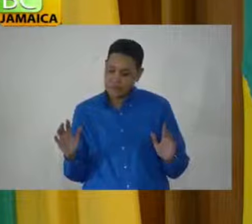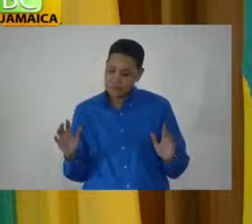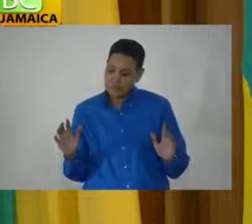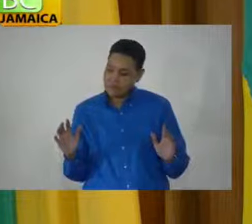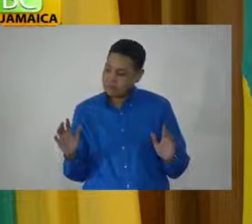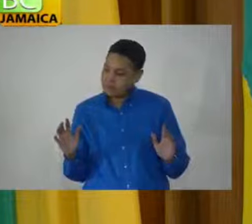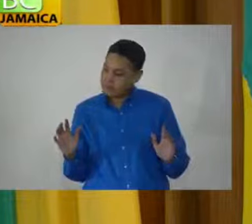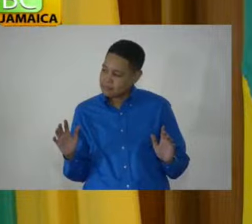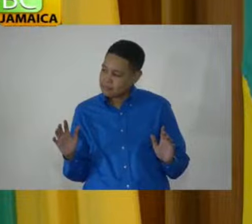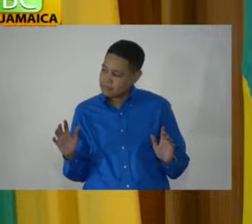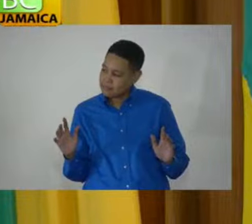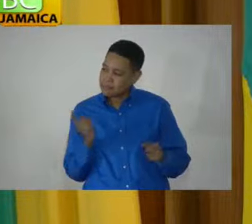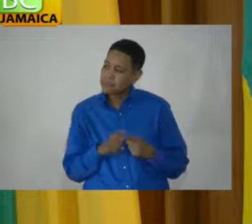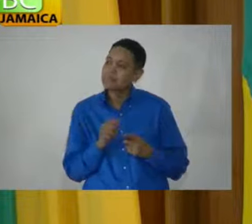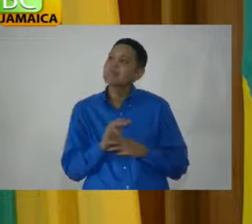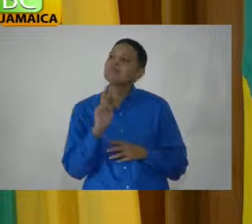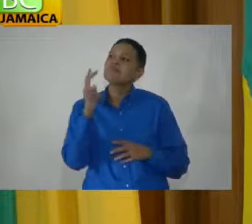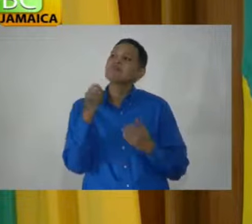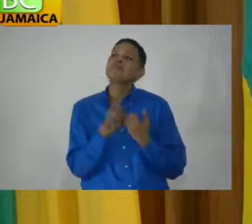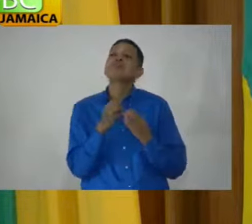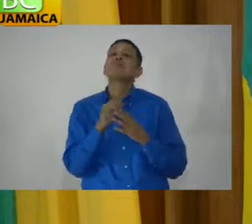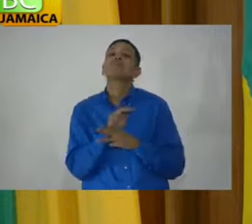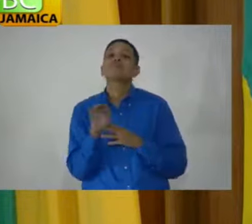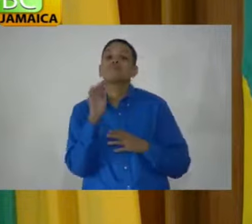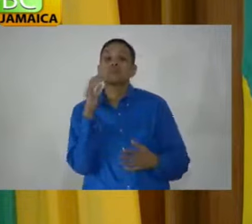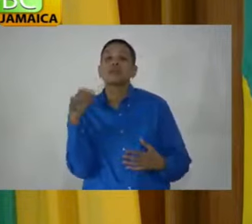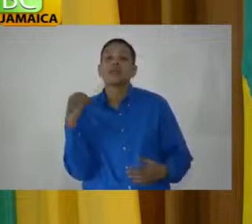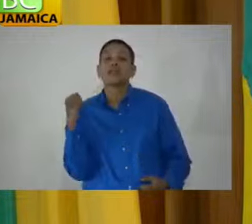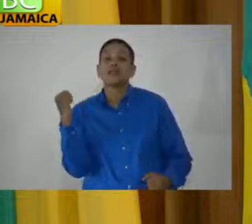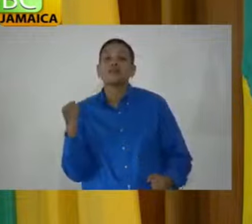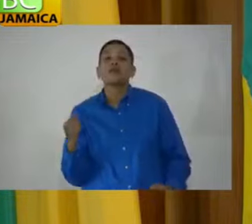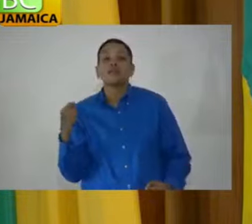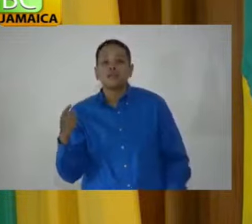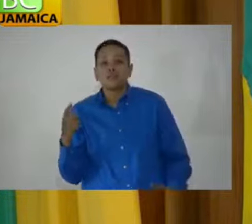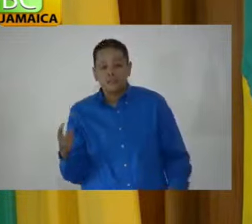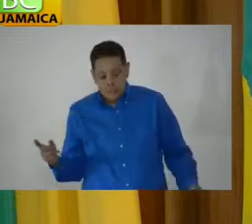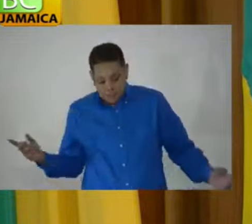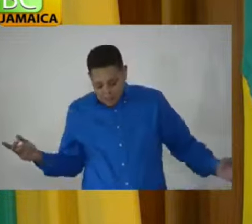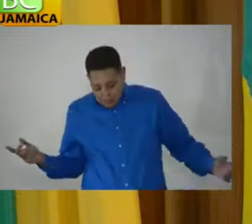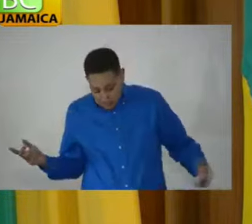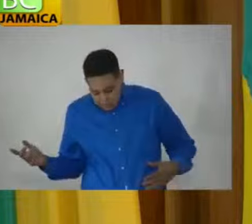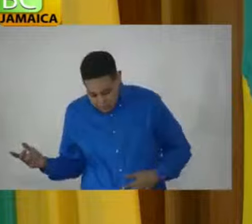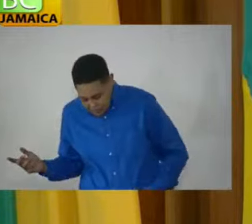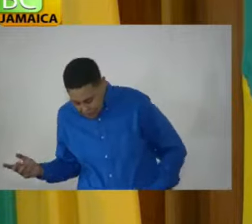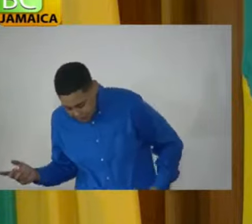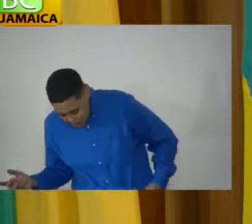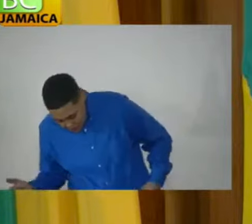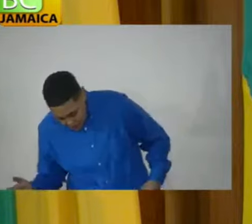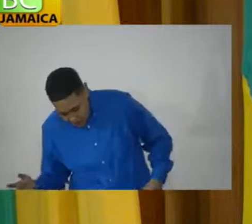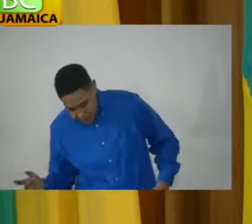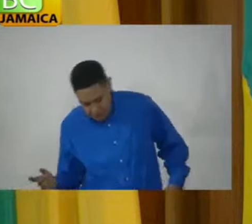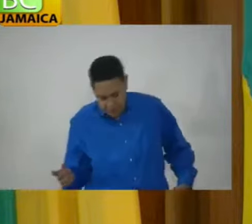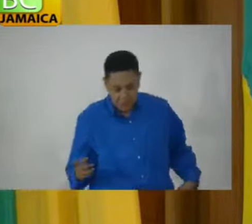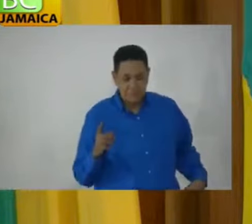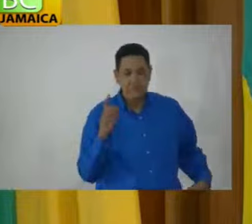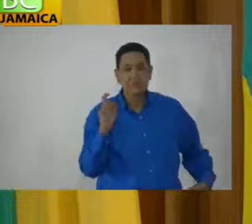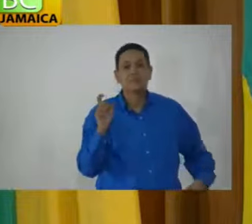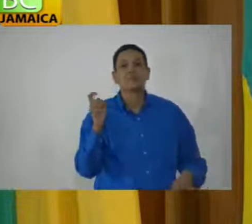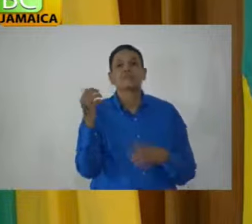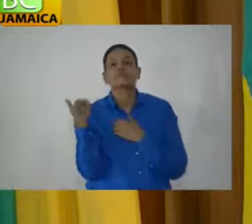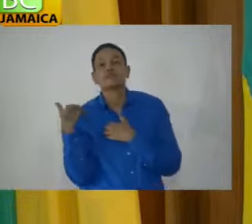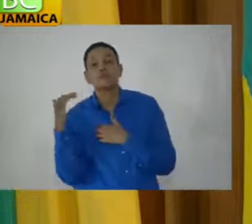and the Minister of State in the Ministry of Health and Wellness has been given charge by